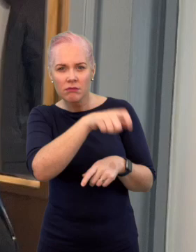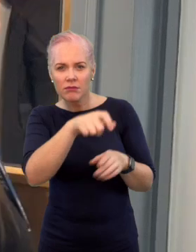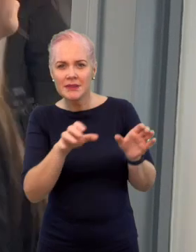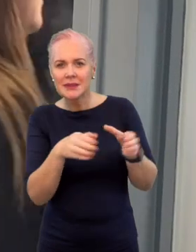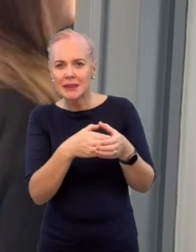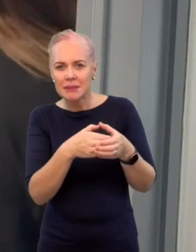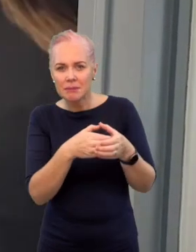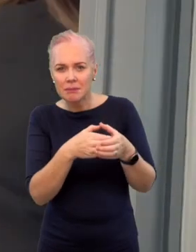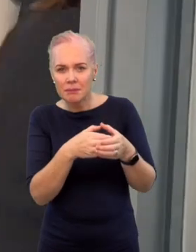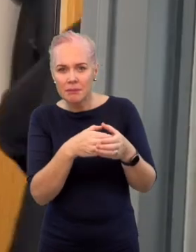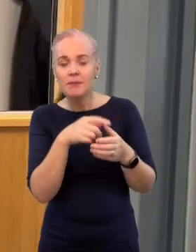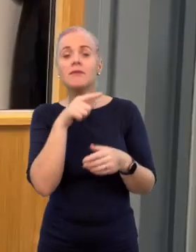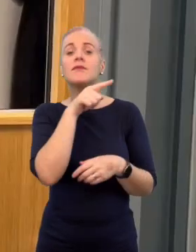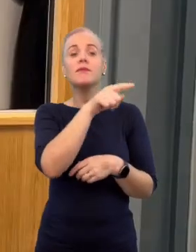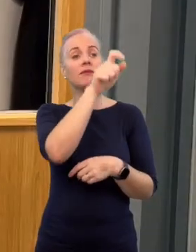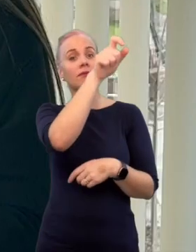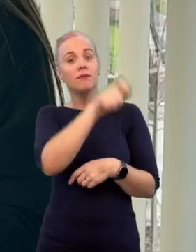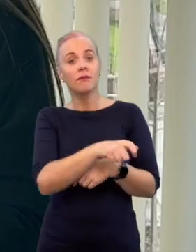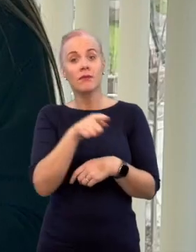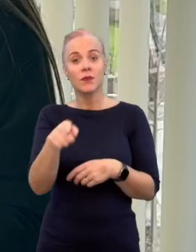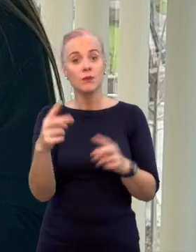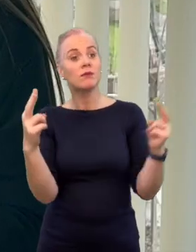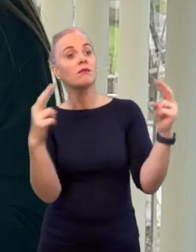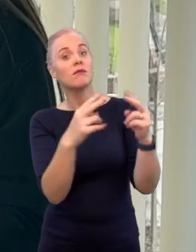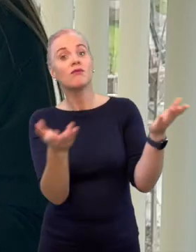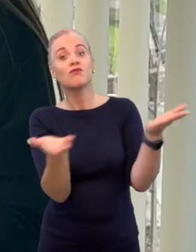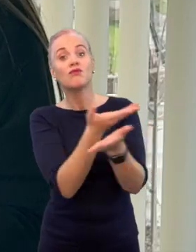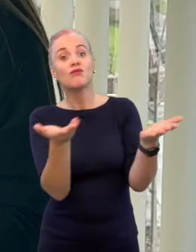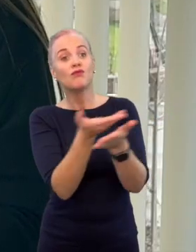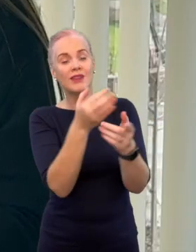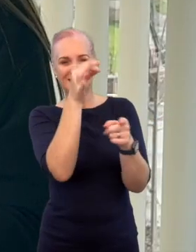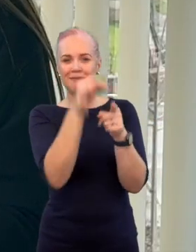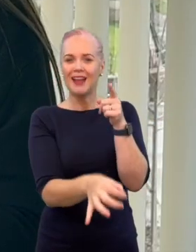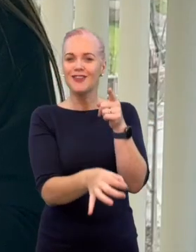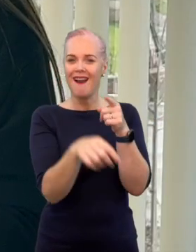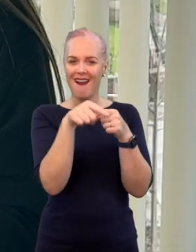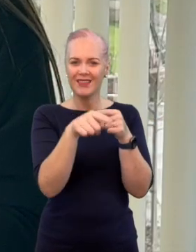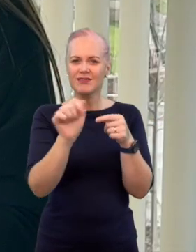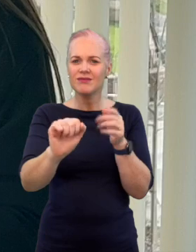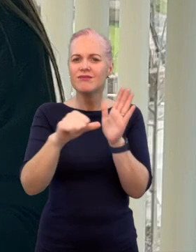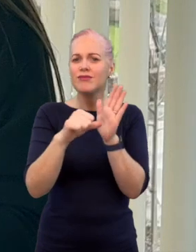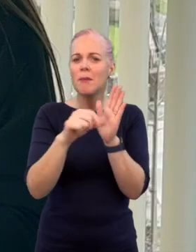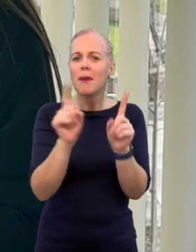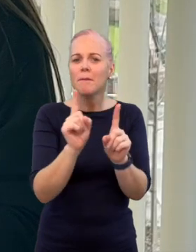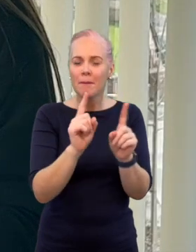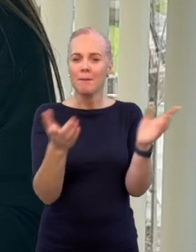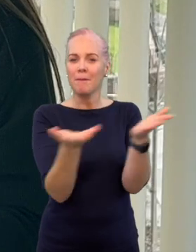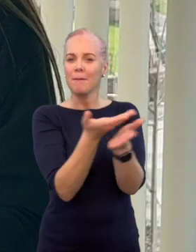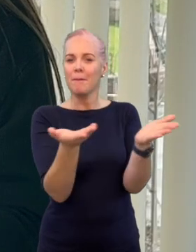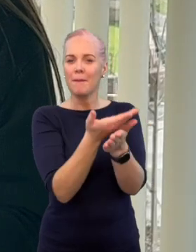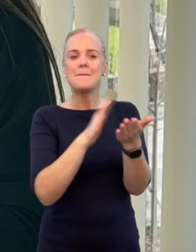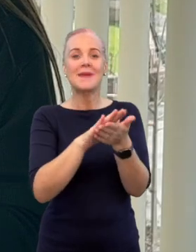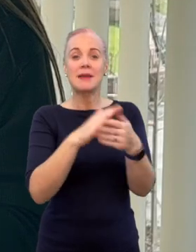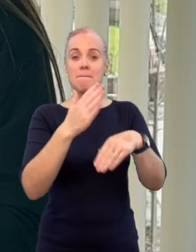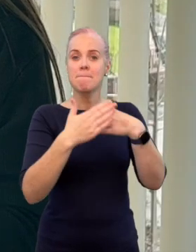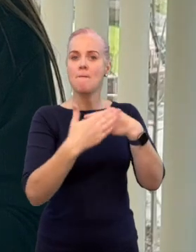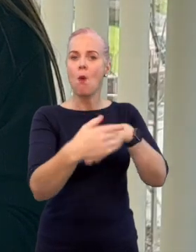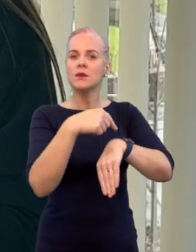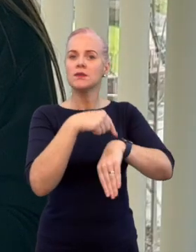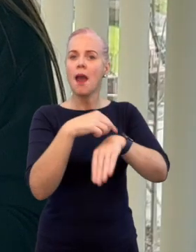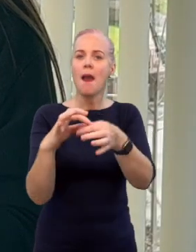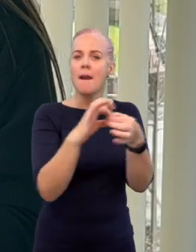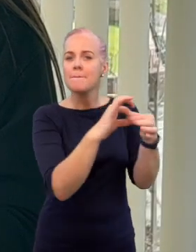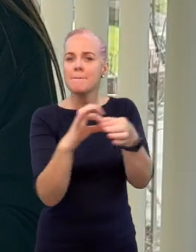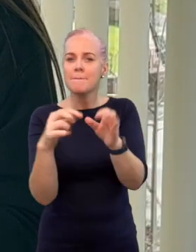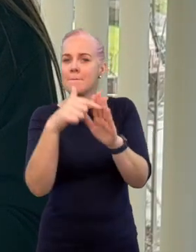relevant member of the team. The professional that you will see for your condition specialises in that condition, so we'll be able to spend